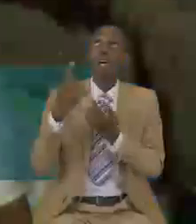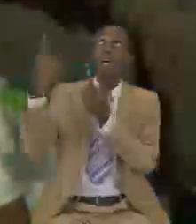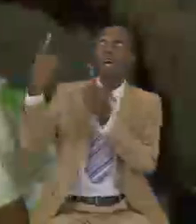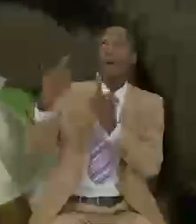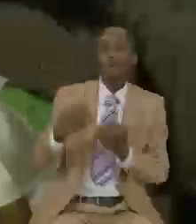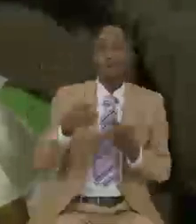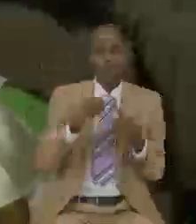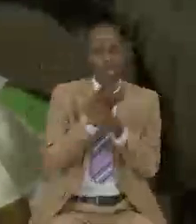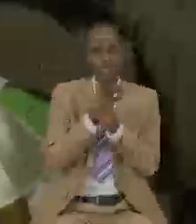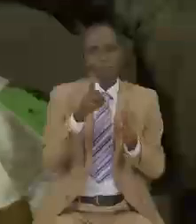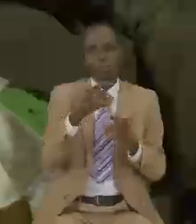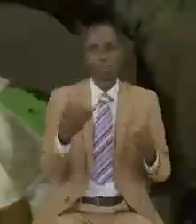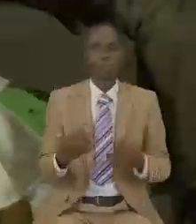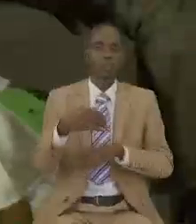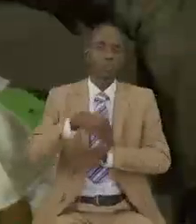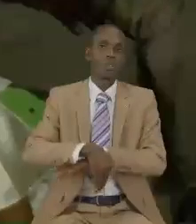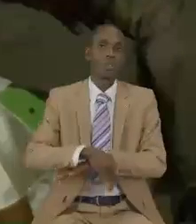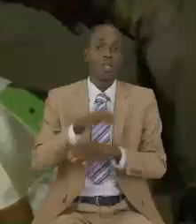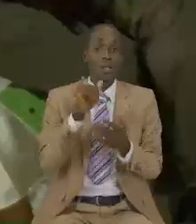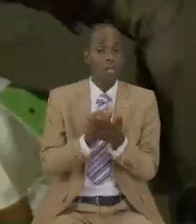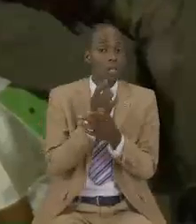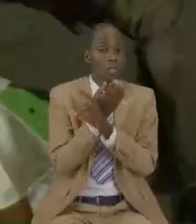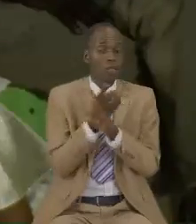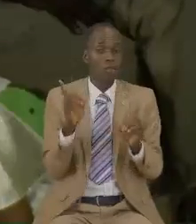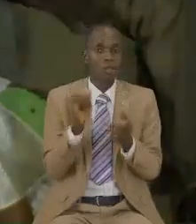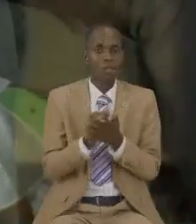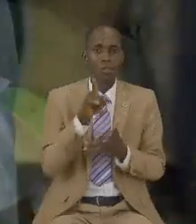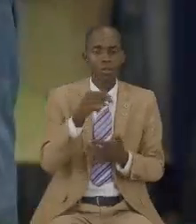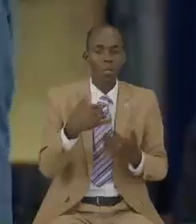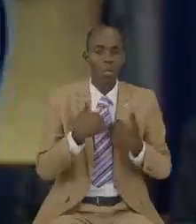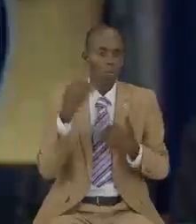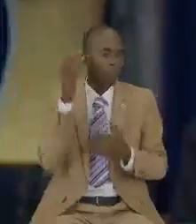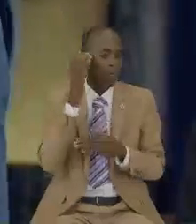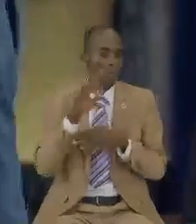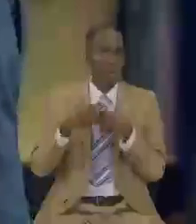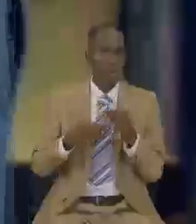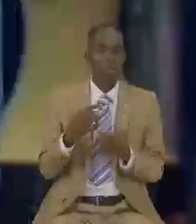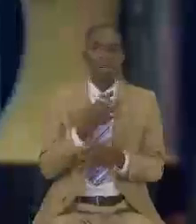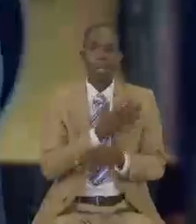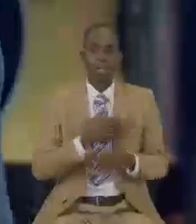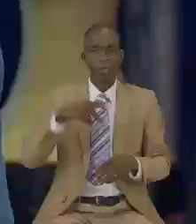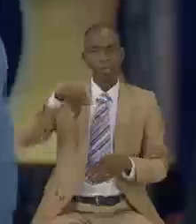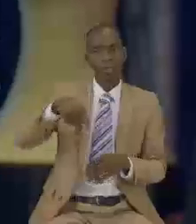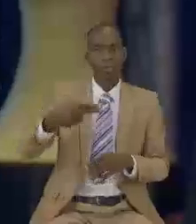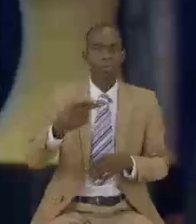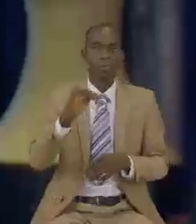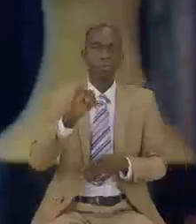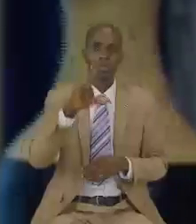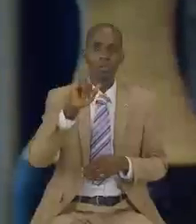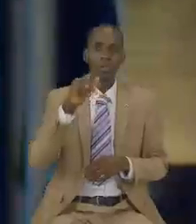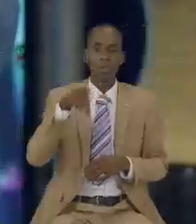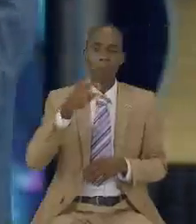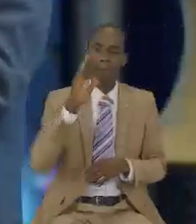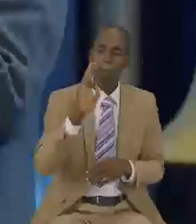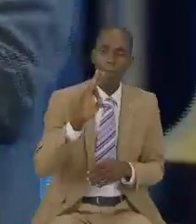today. That deliverance that we have read about and Philip preached about and preached